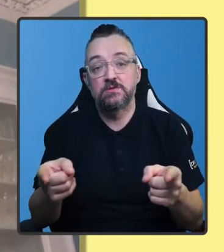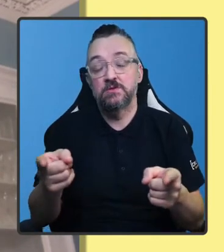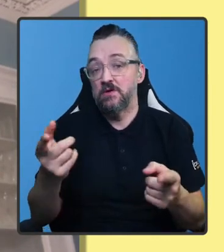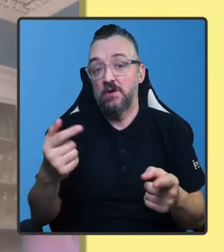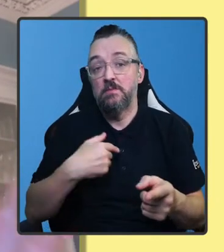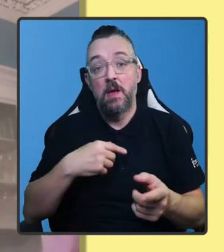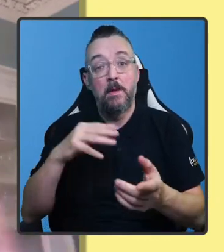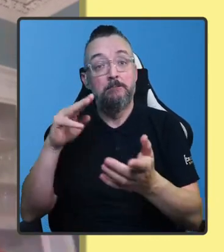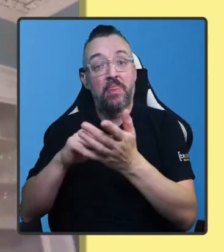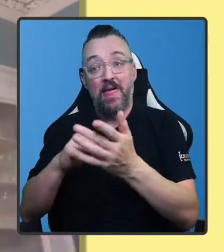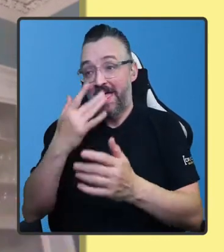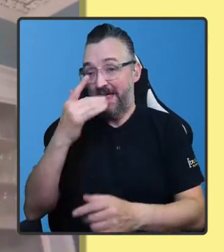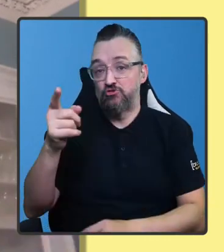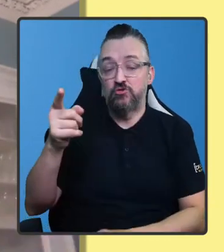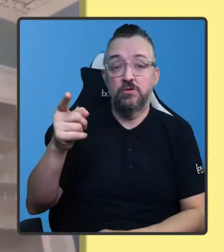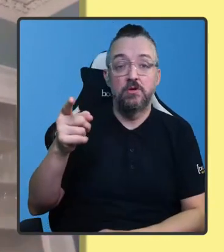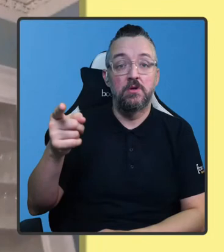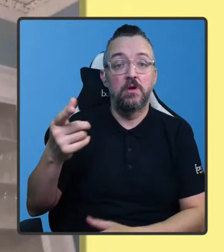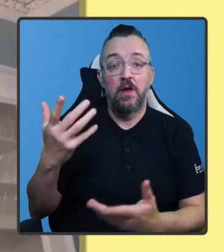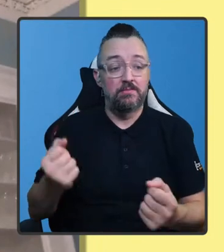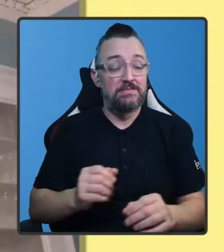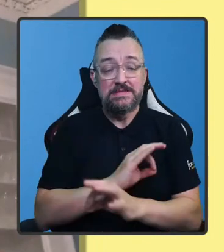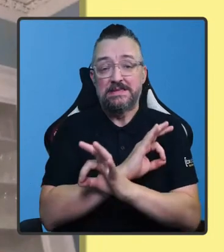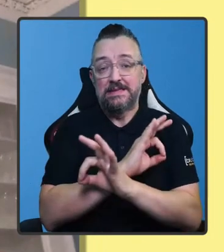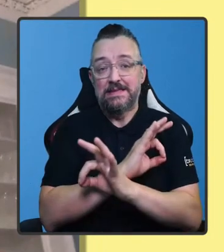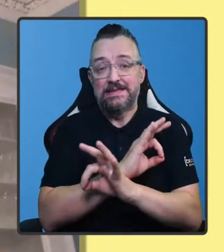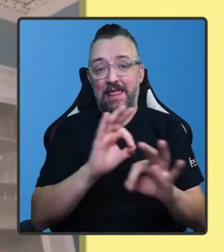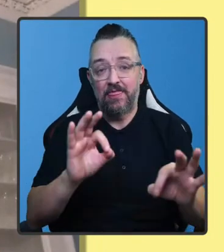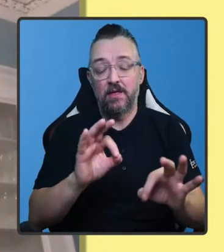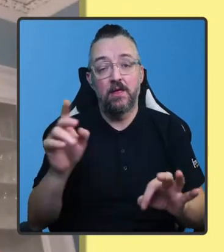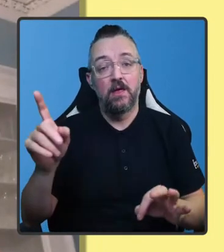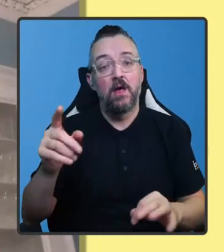mother's age, they would end up with nothing bar the state